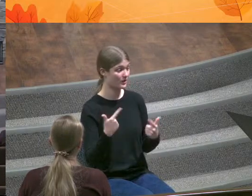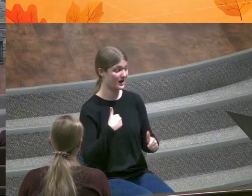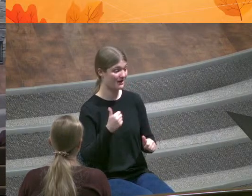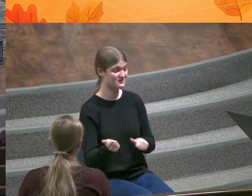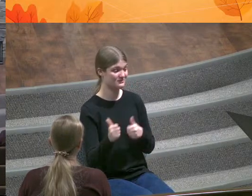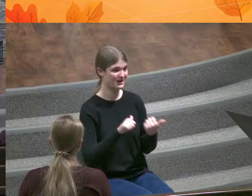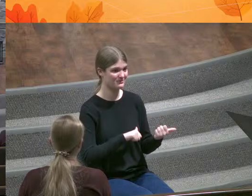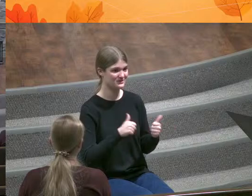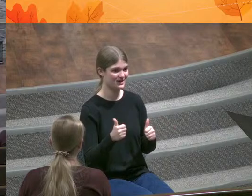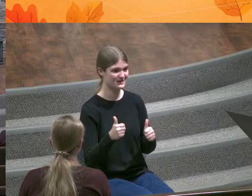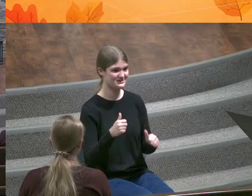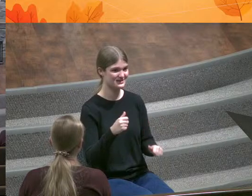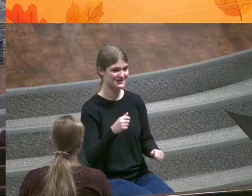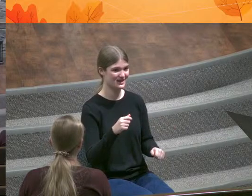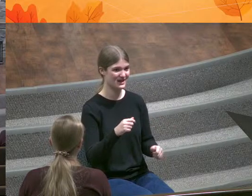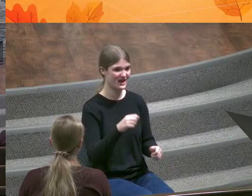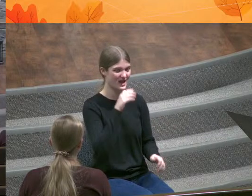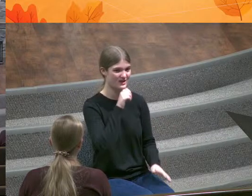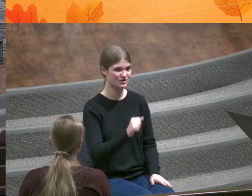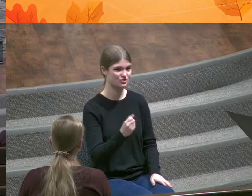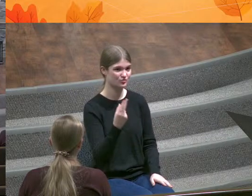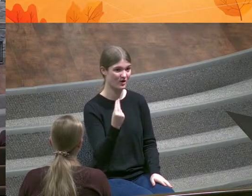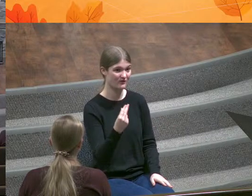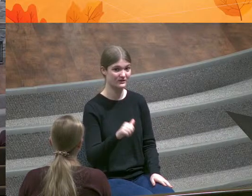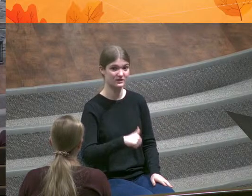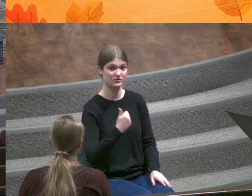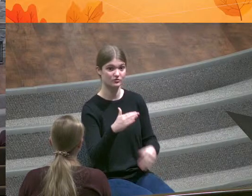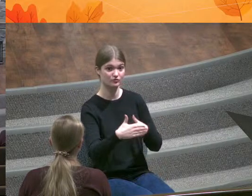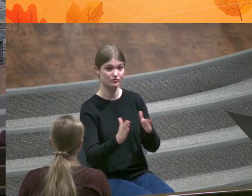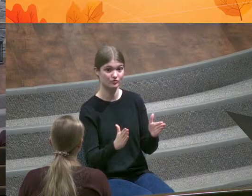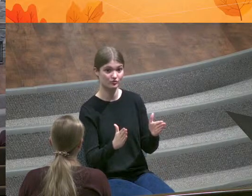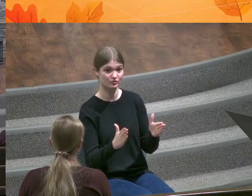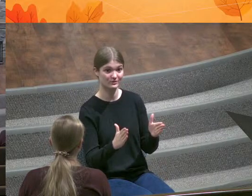at age 12 in the other room,